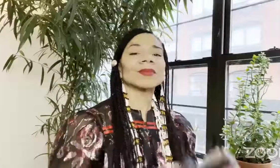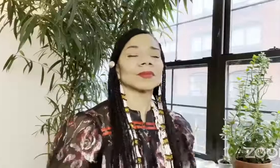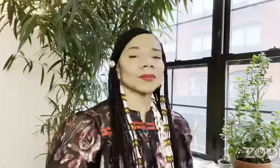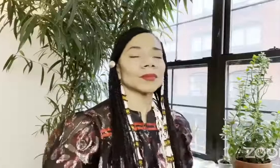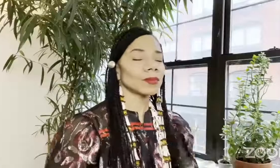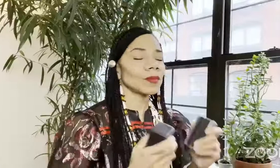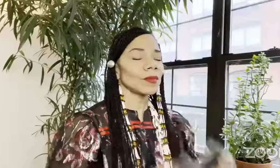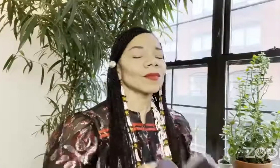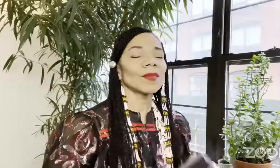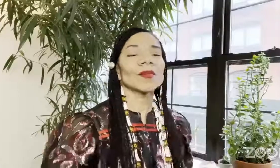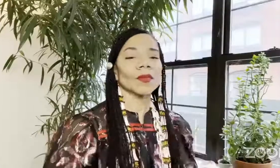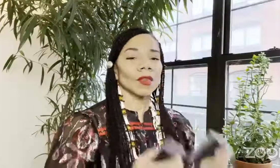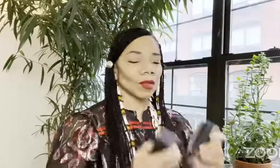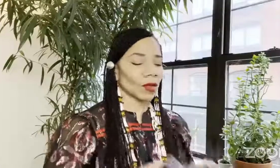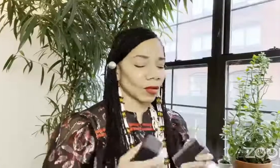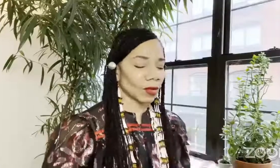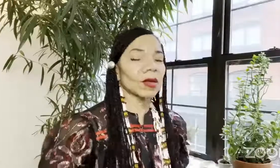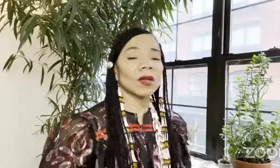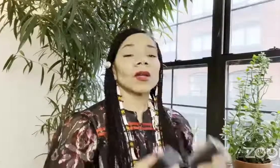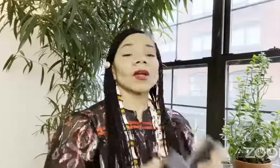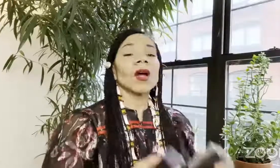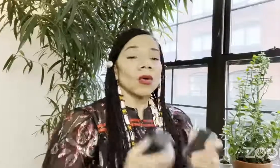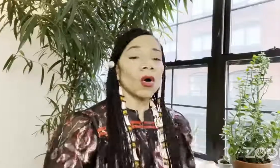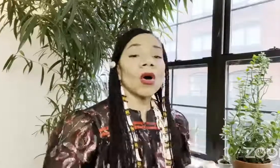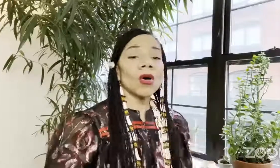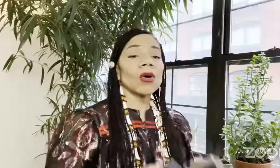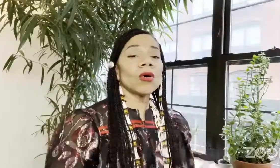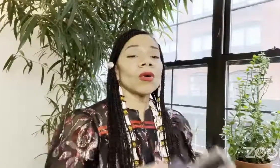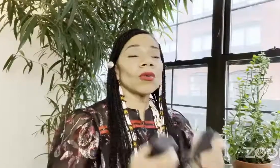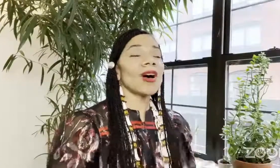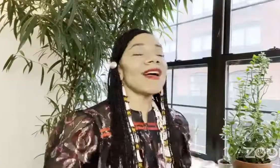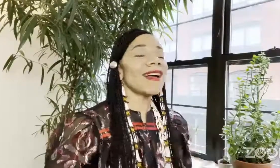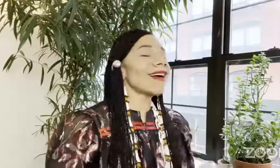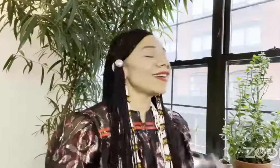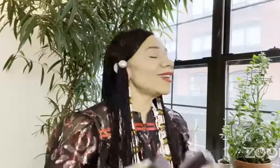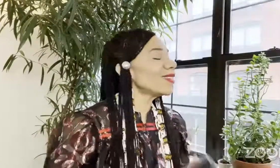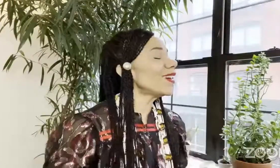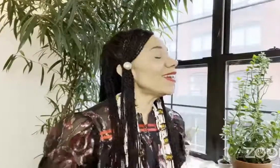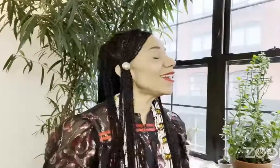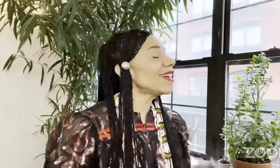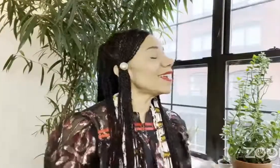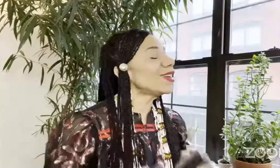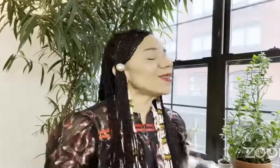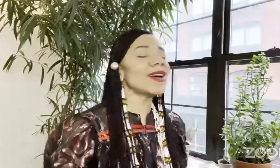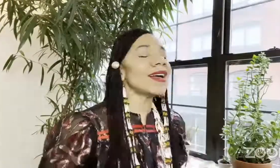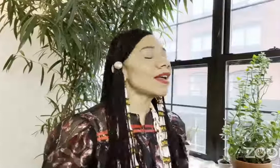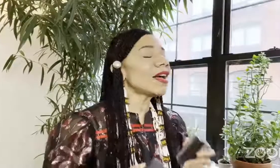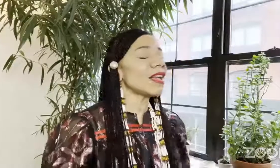Whoa, well,